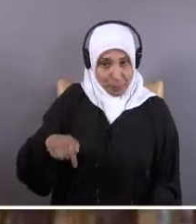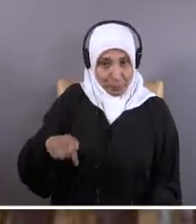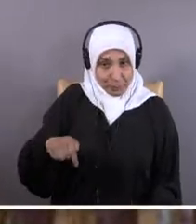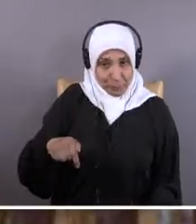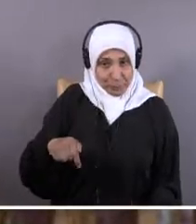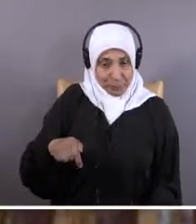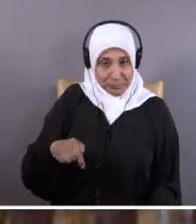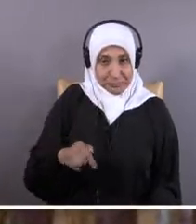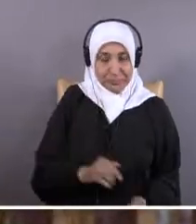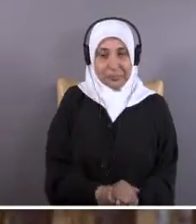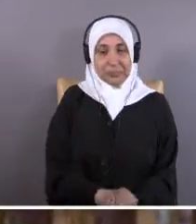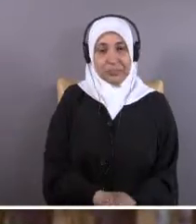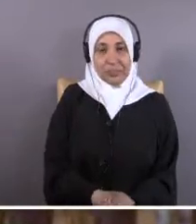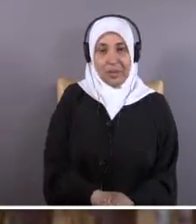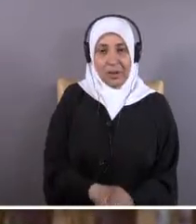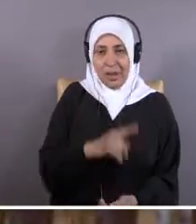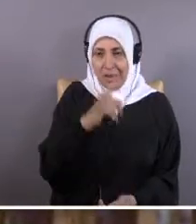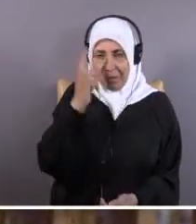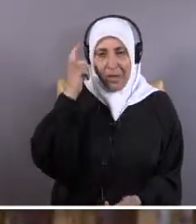Sedinachanya